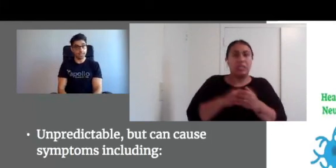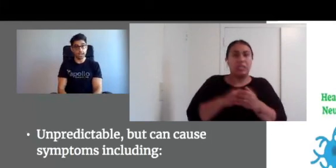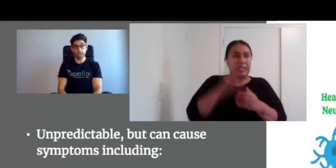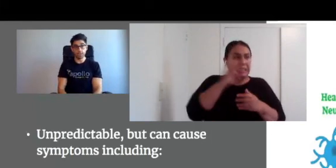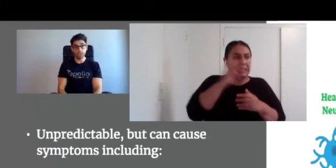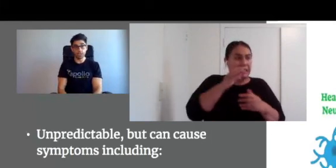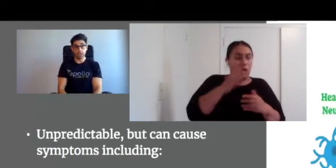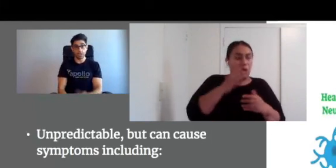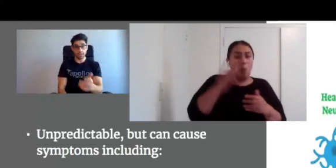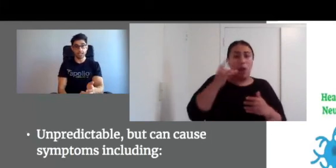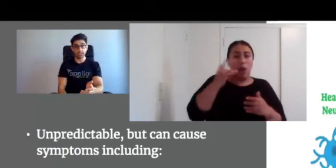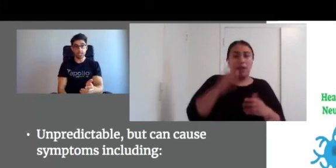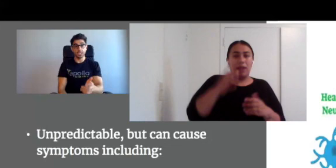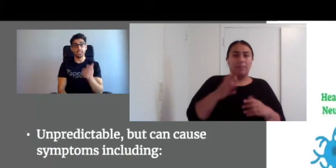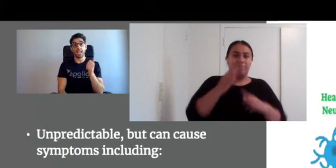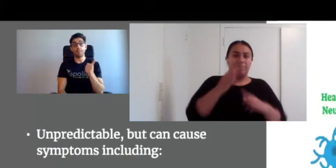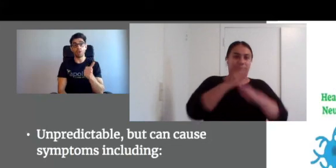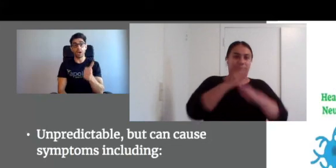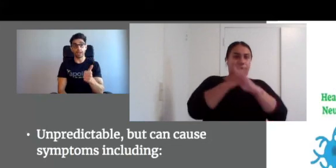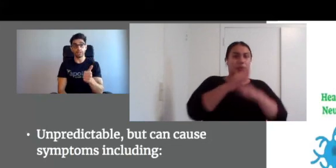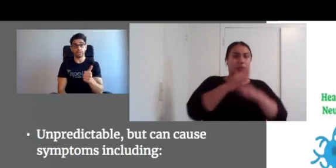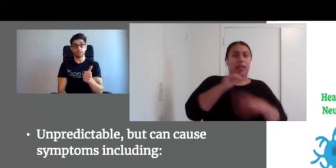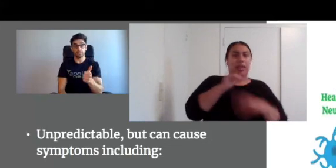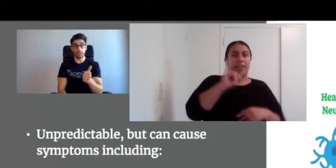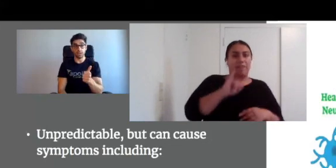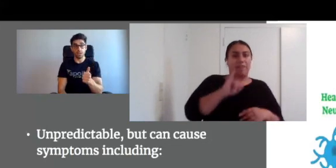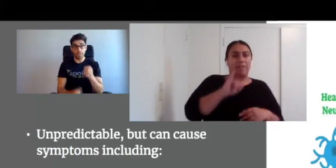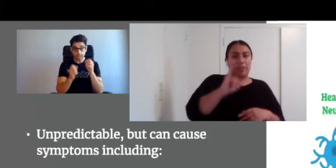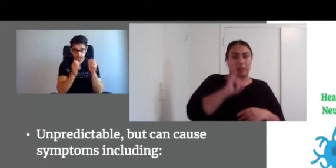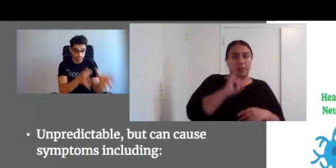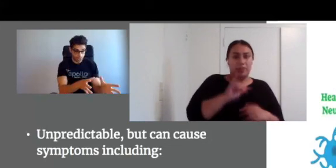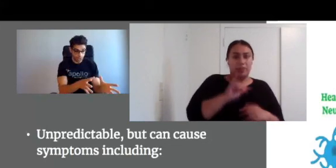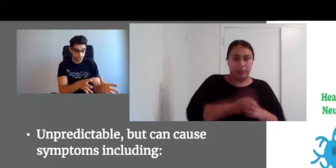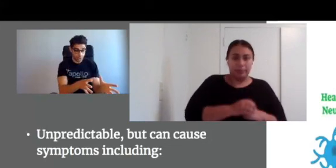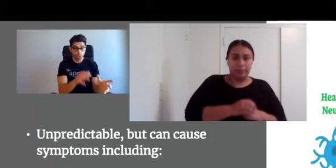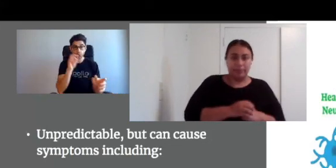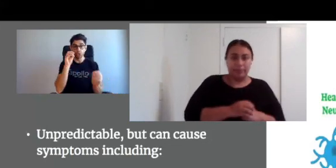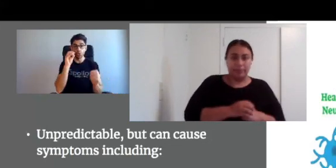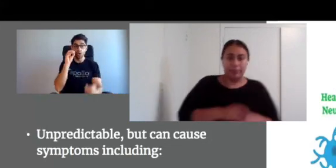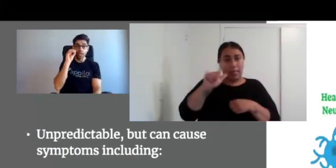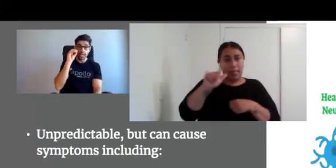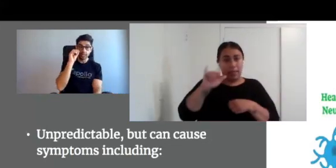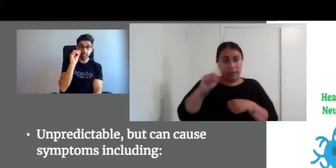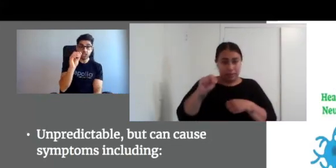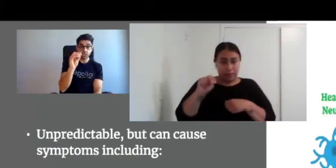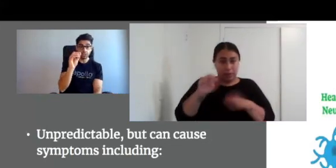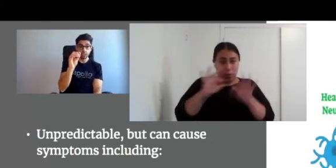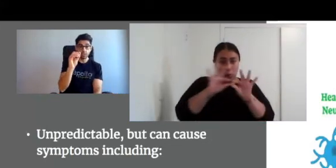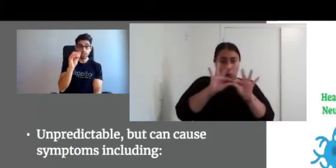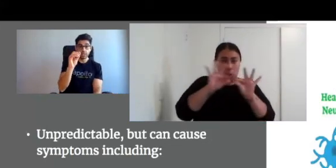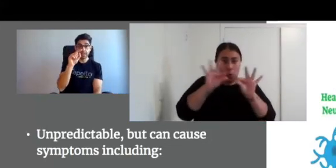for any diagnosis in MS is an MRI. Okay, that image will show a